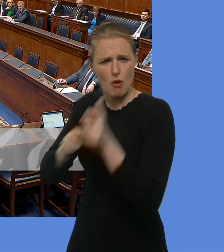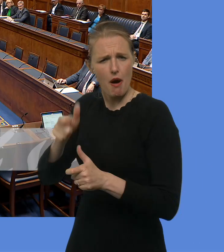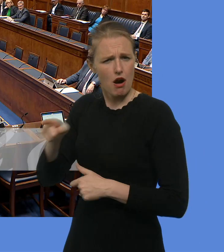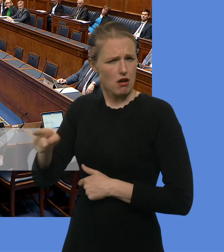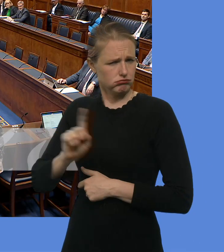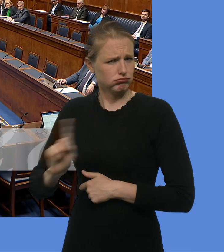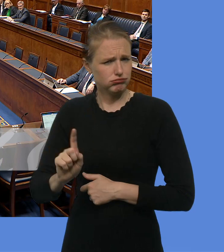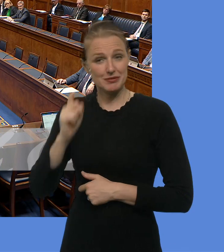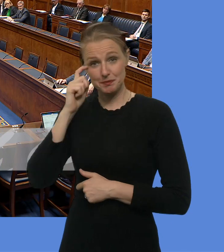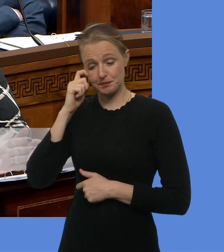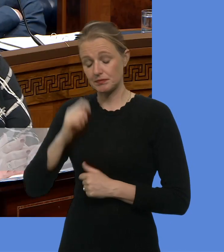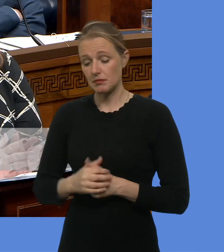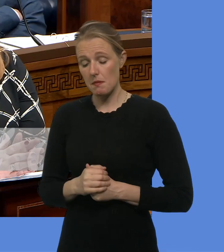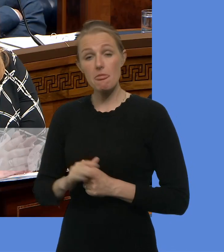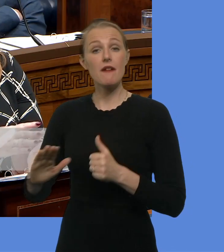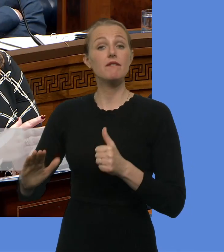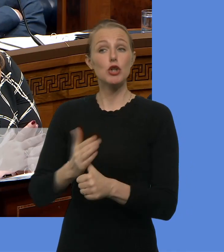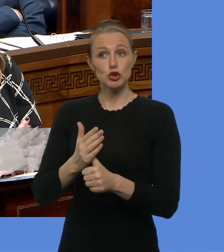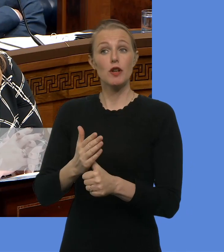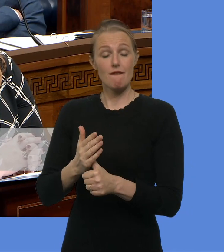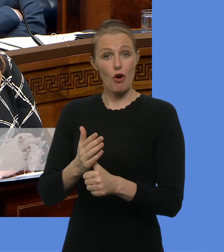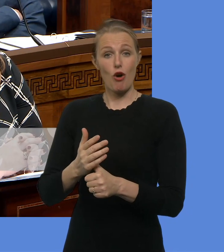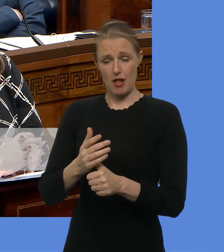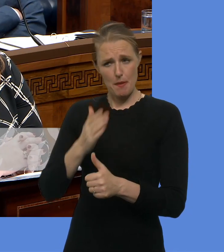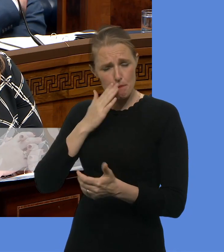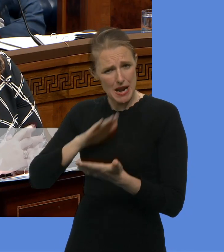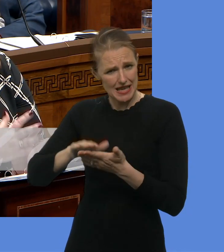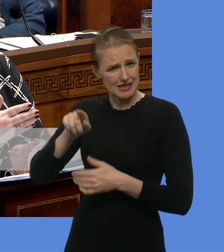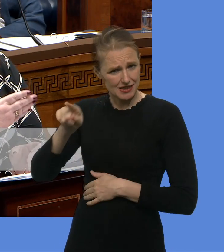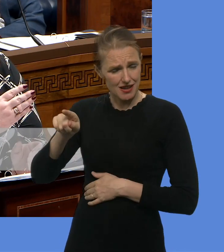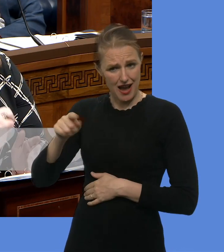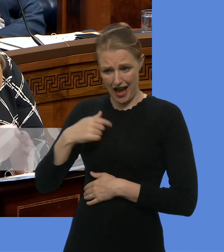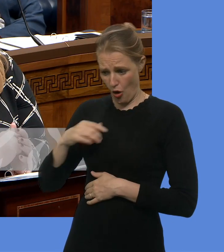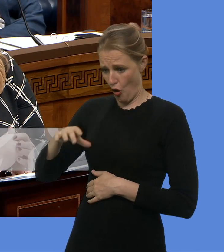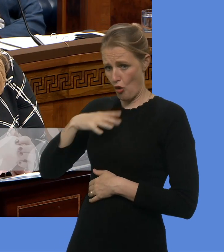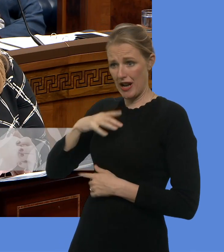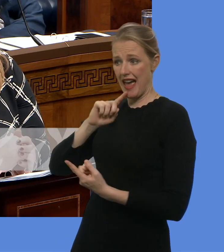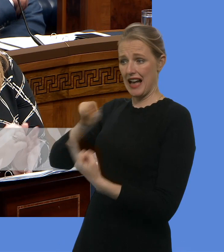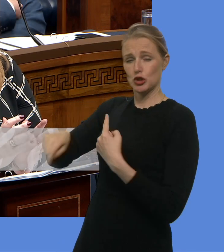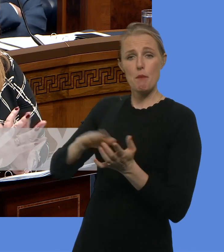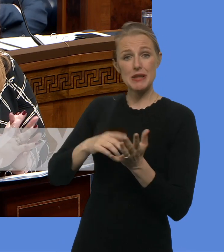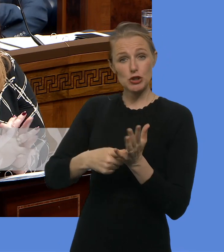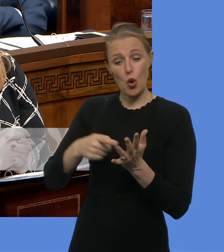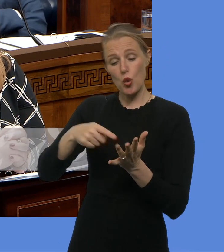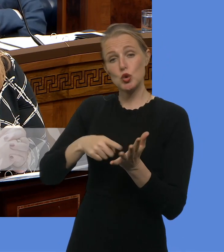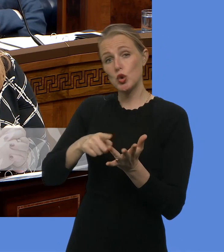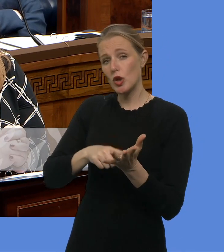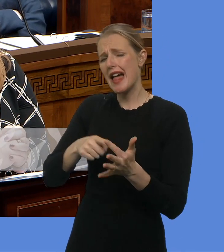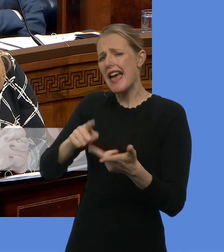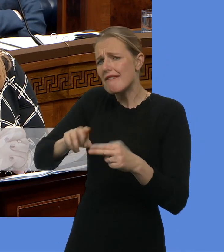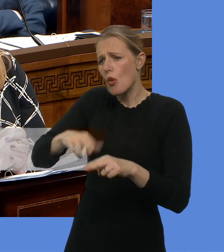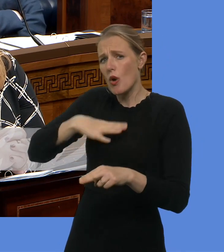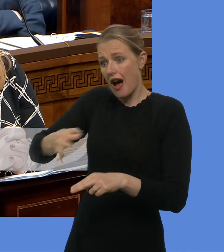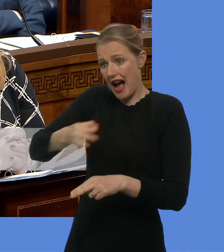Minister. Well, first of all, I would initially refer the member back to the answer which I gave to Mr. O'Toole. If you want to ask me questions as